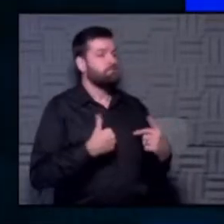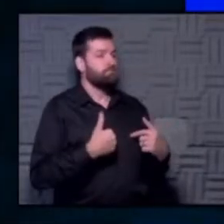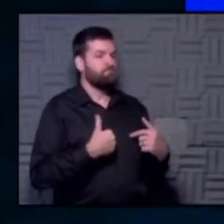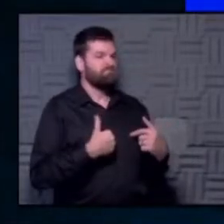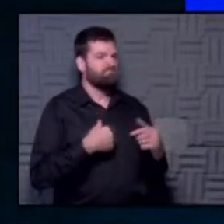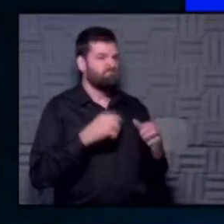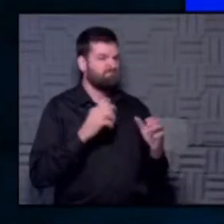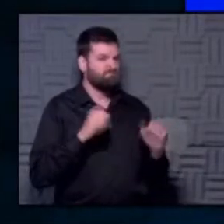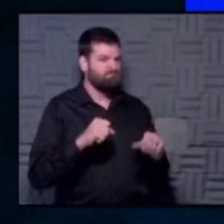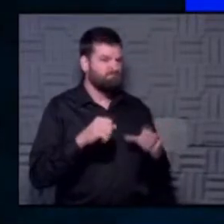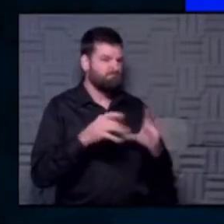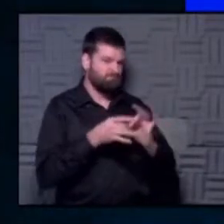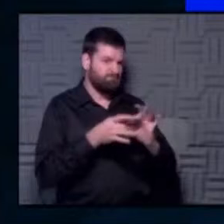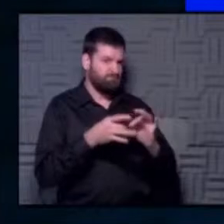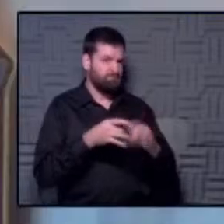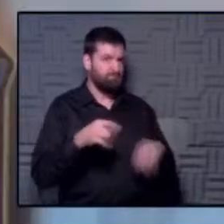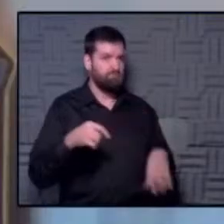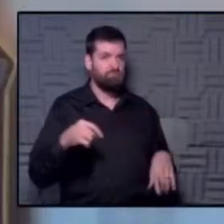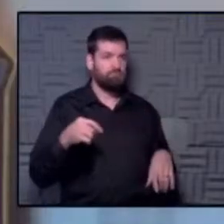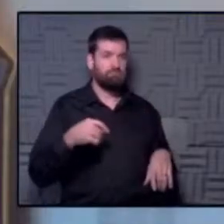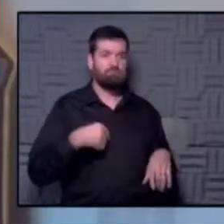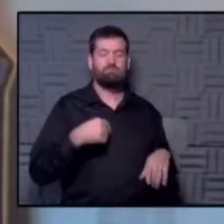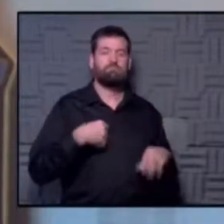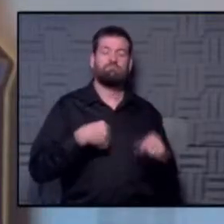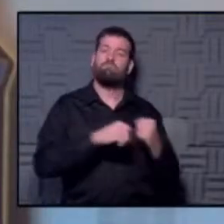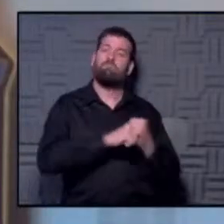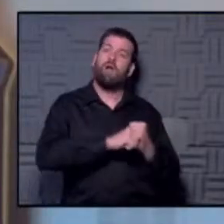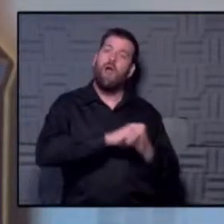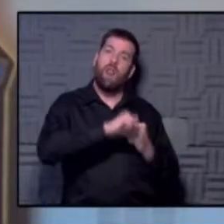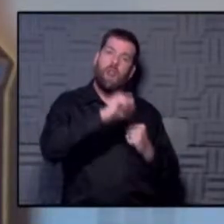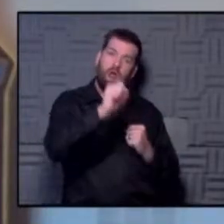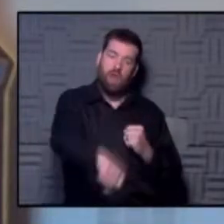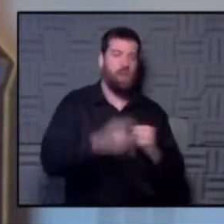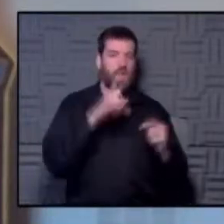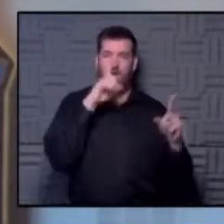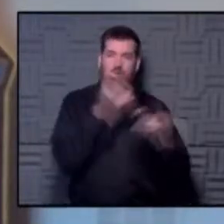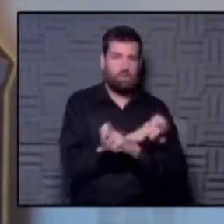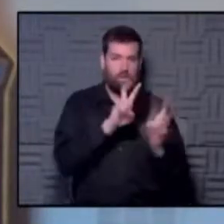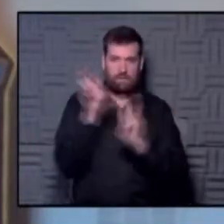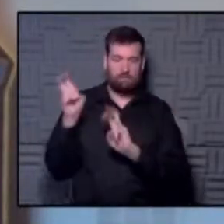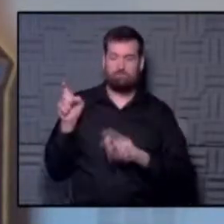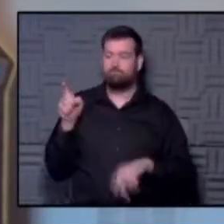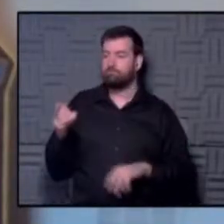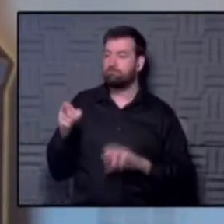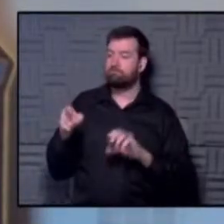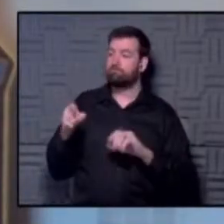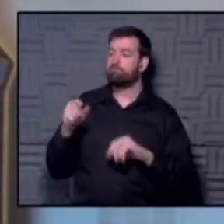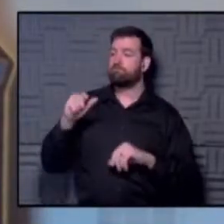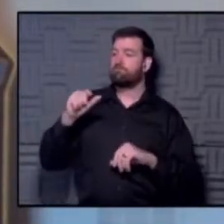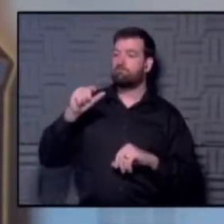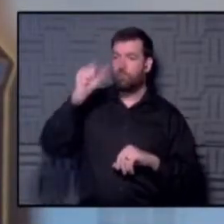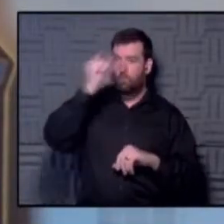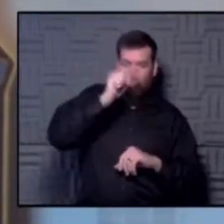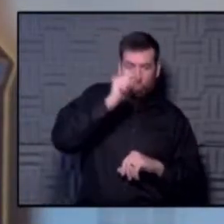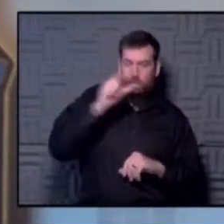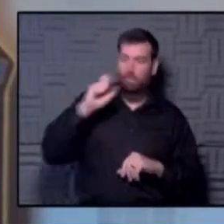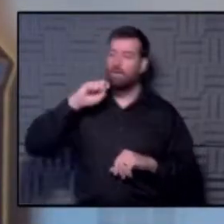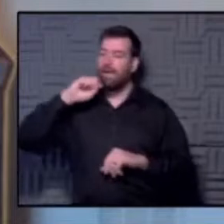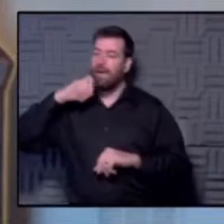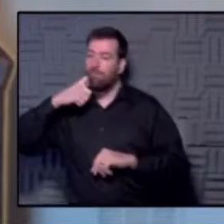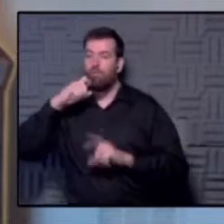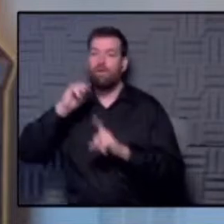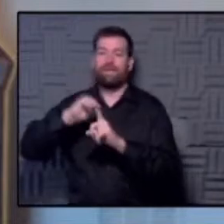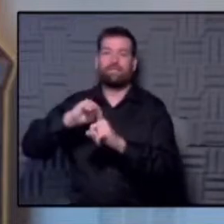I can go into that. This is a long, complicated topic. So what you're referring to is the Google Apple exposure